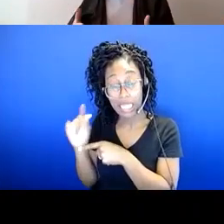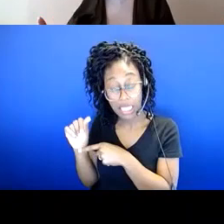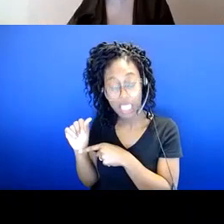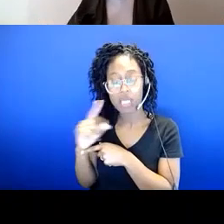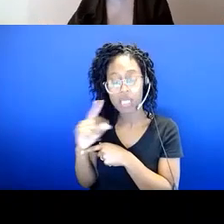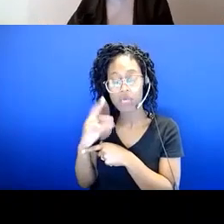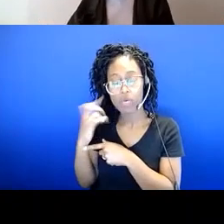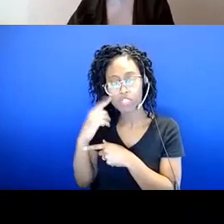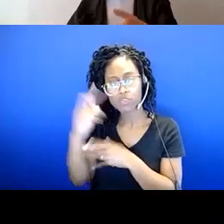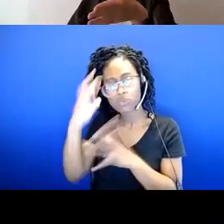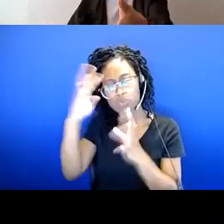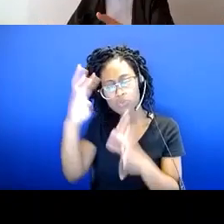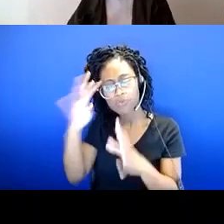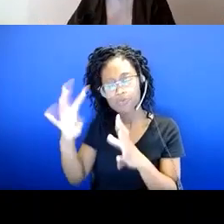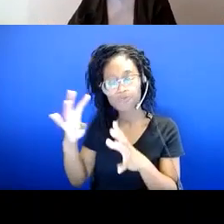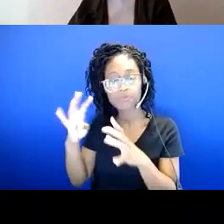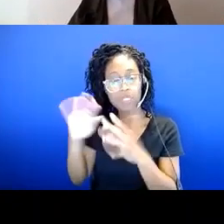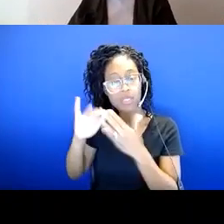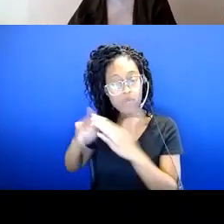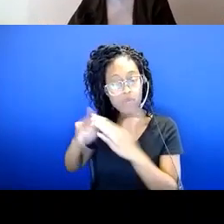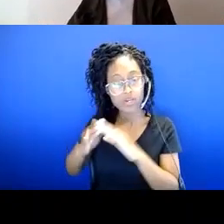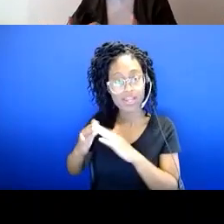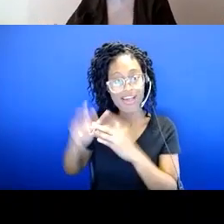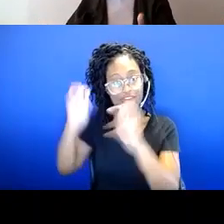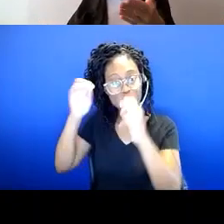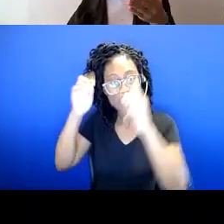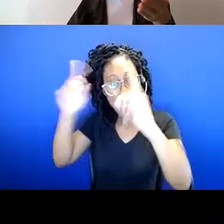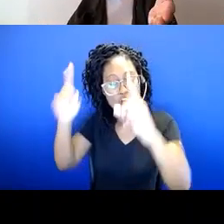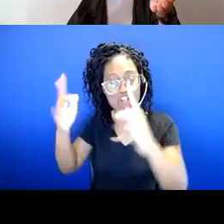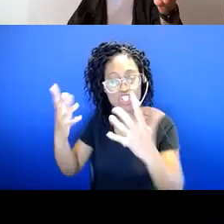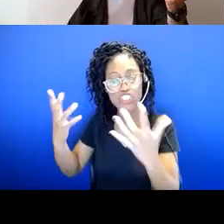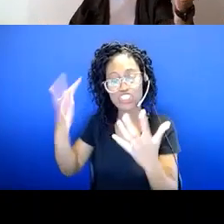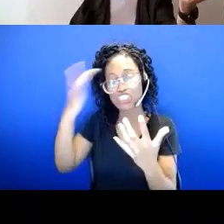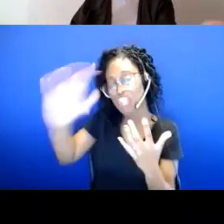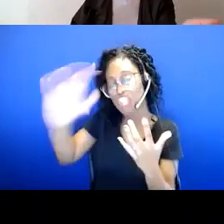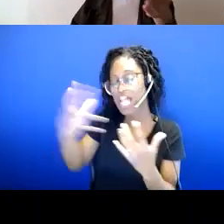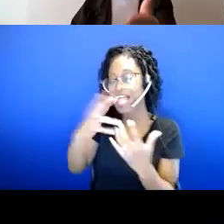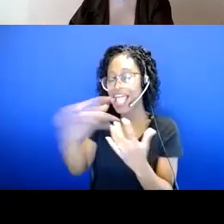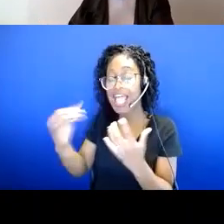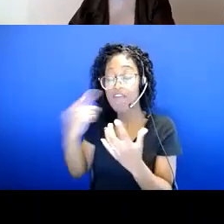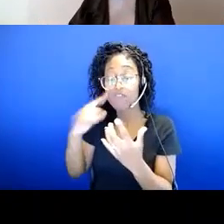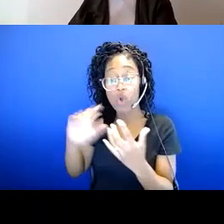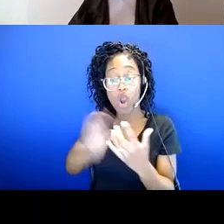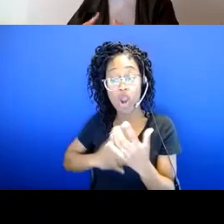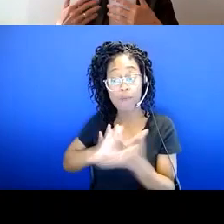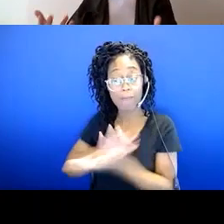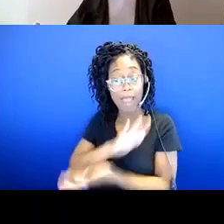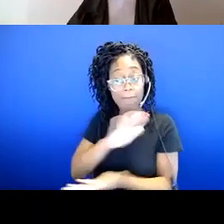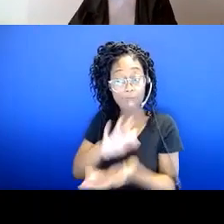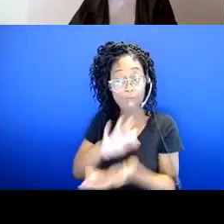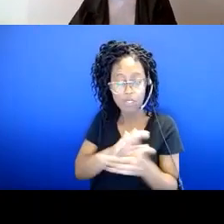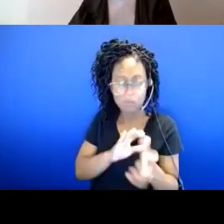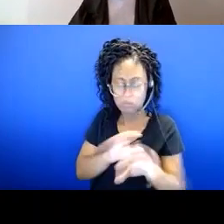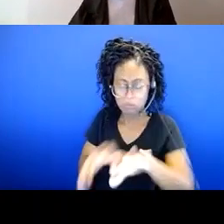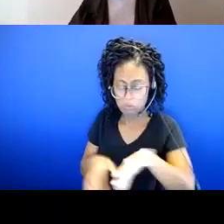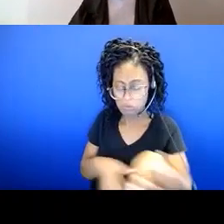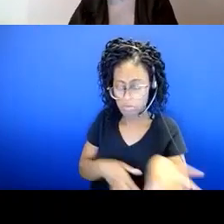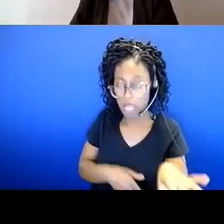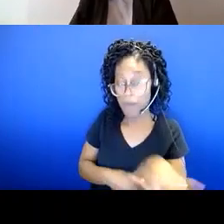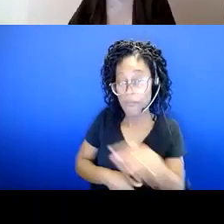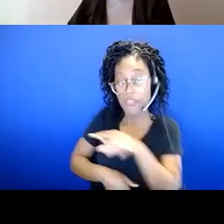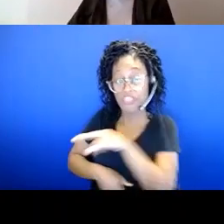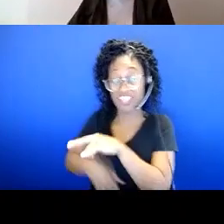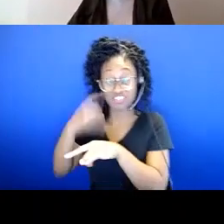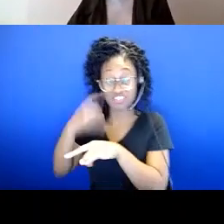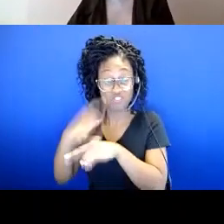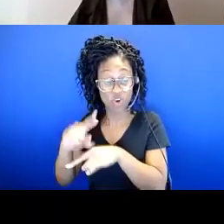create communities of scholars, and we'll be using this not for a paper presentation, but for a way that scholars who